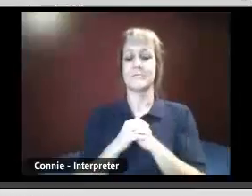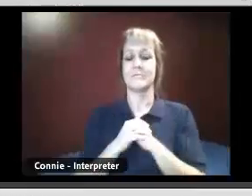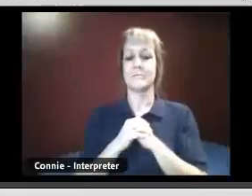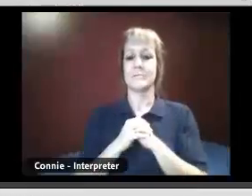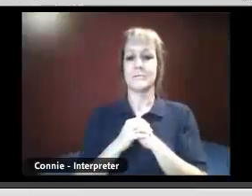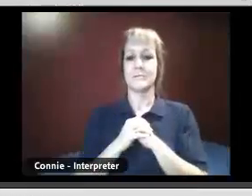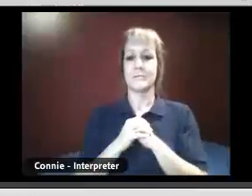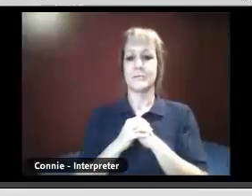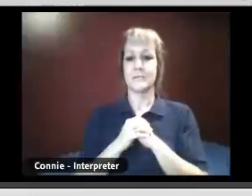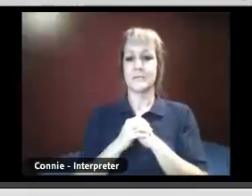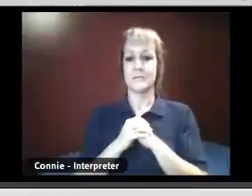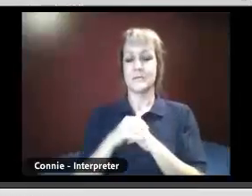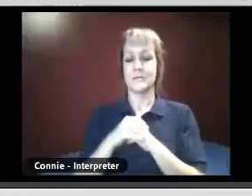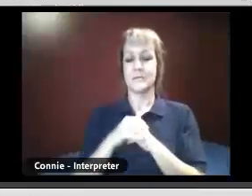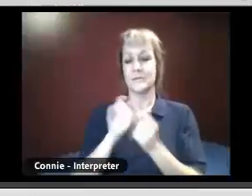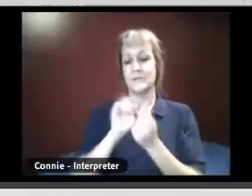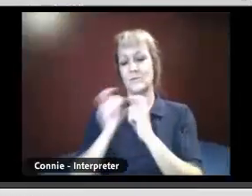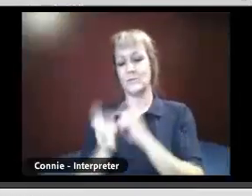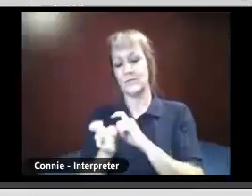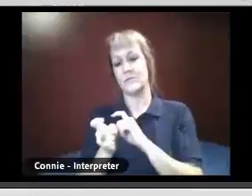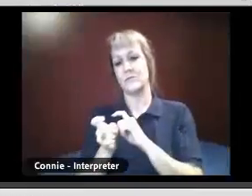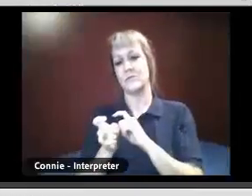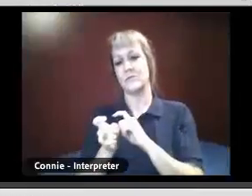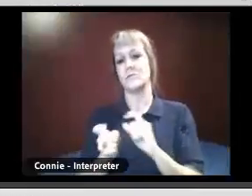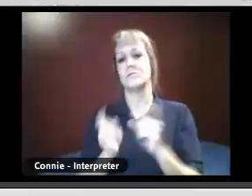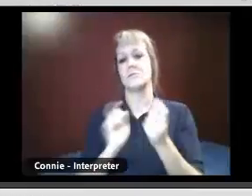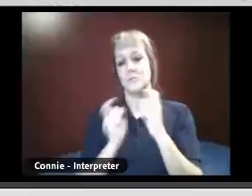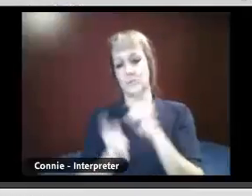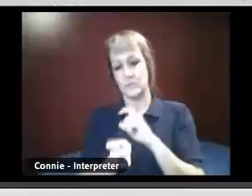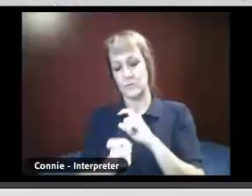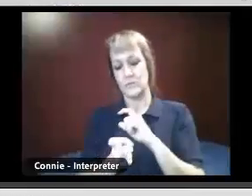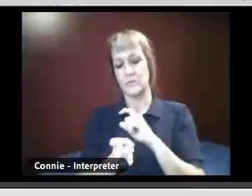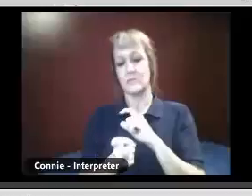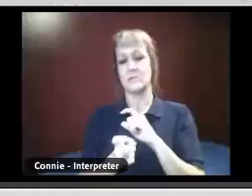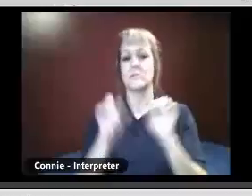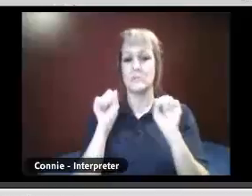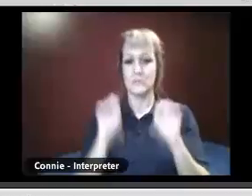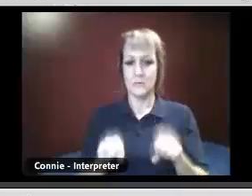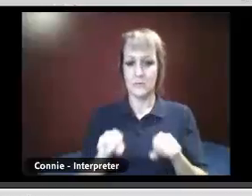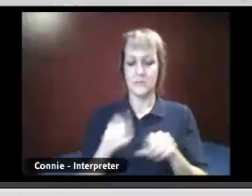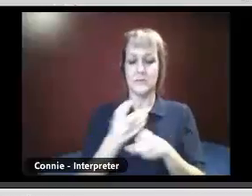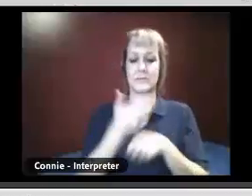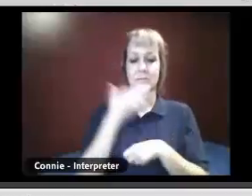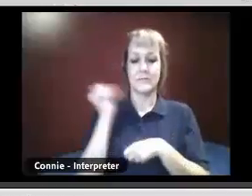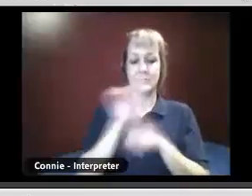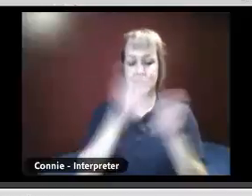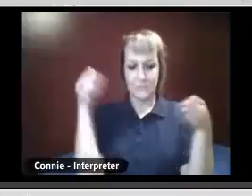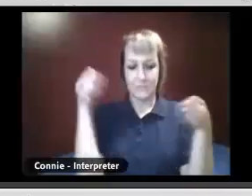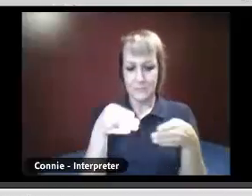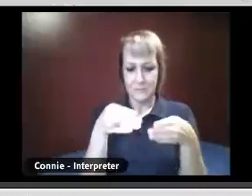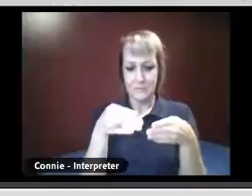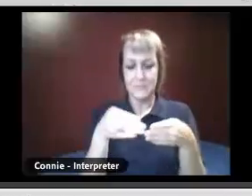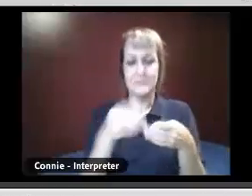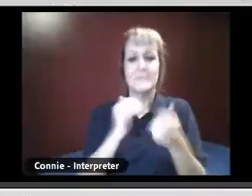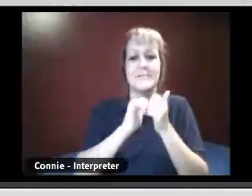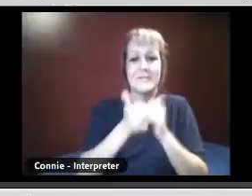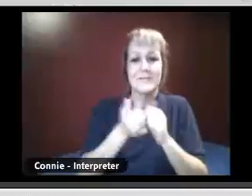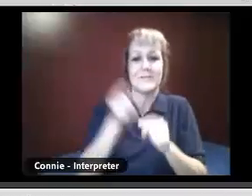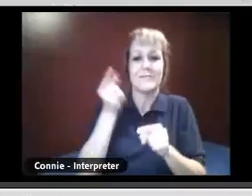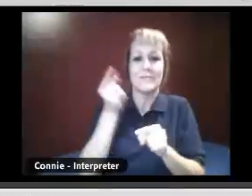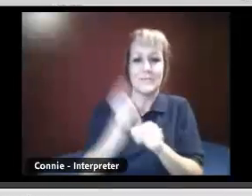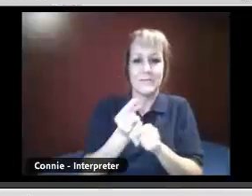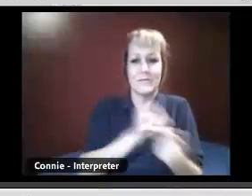as we rewrite the play or rewrite the stories up there, right, we can get some better focus about what's the right way to approach things.